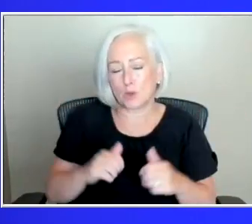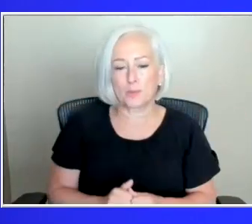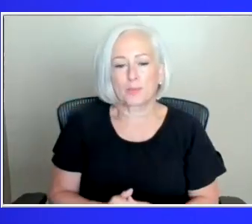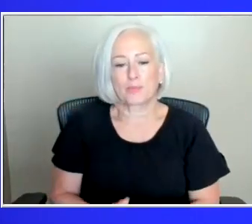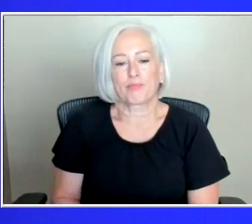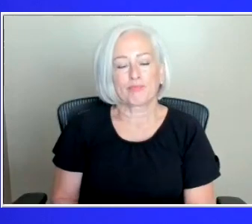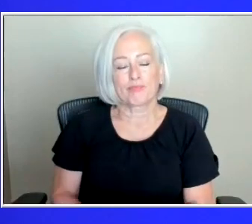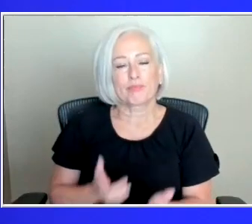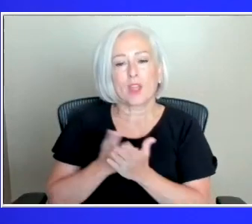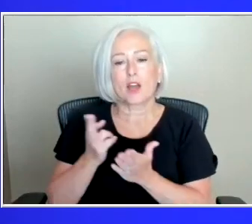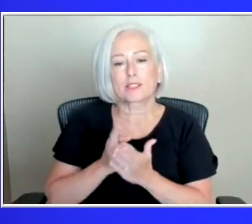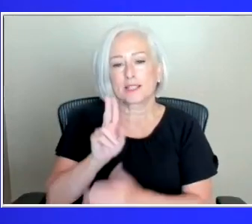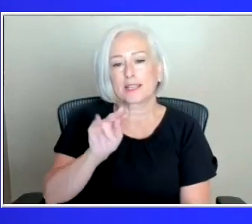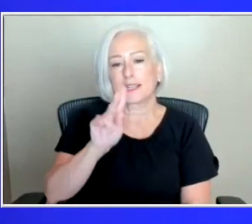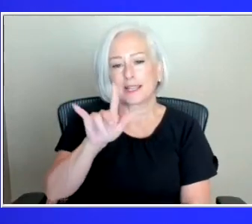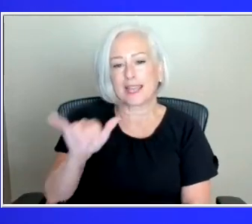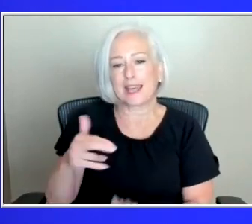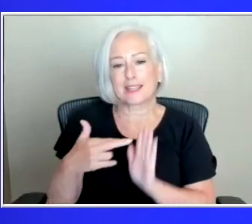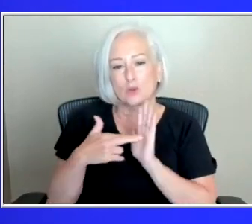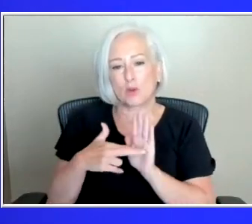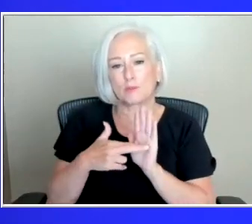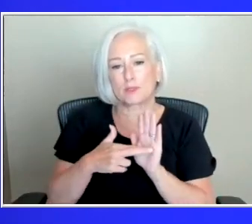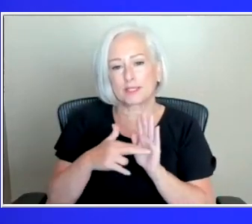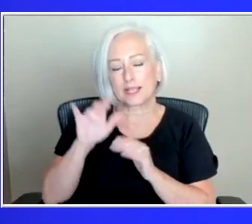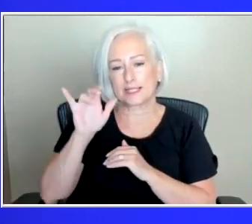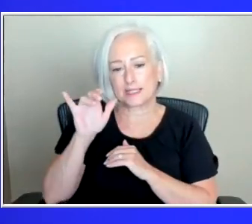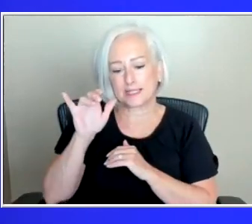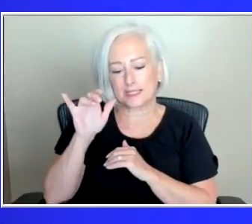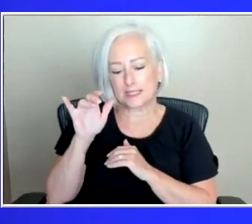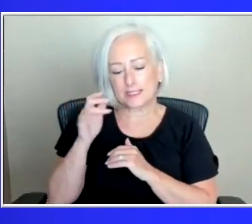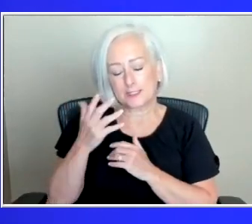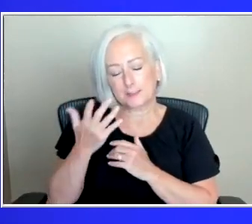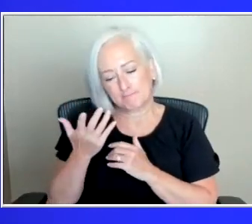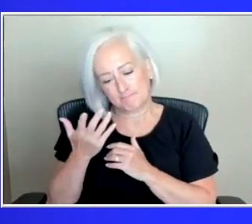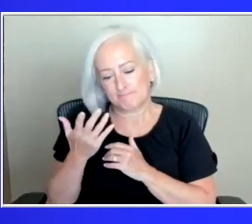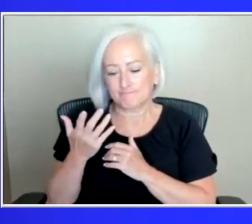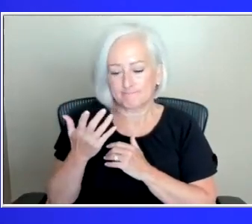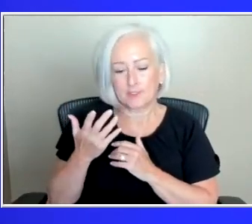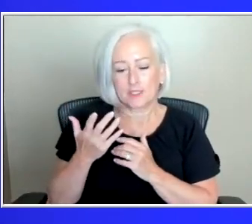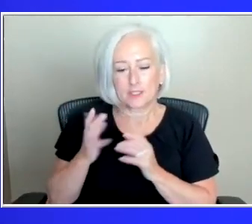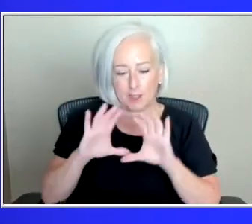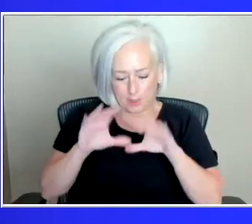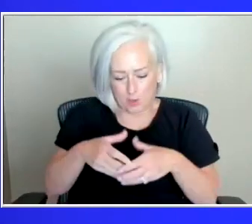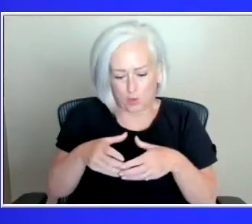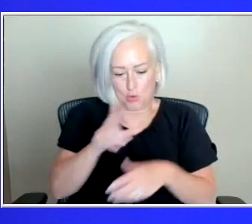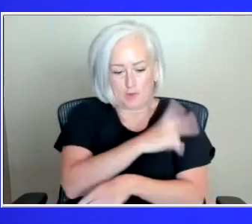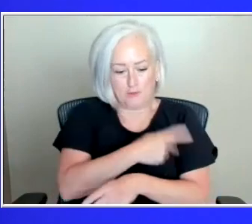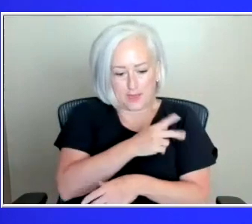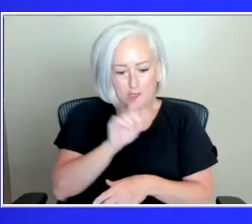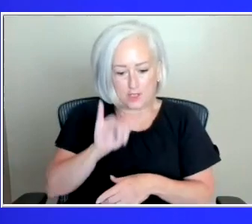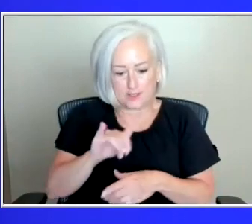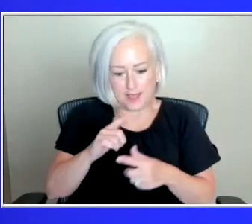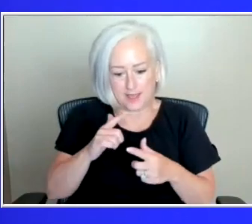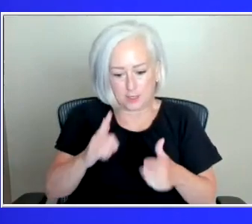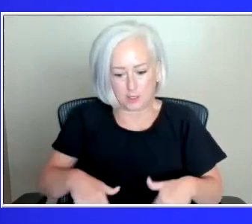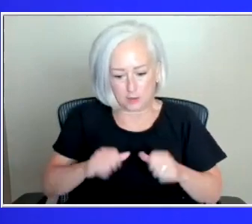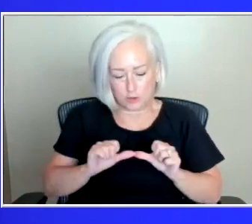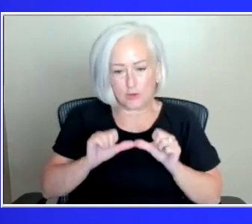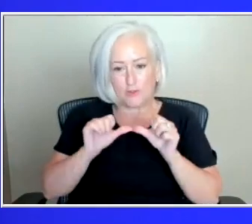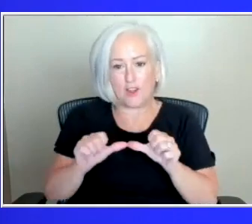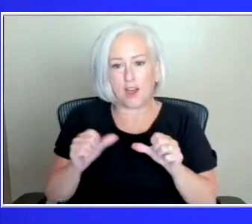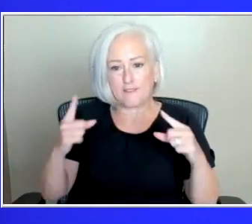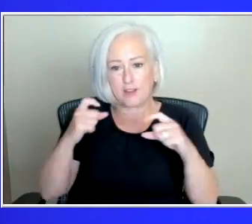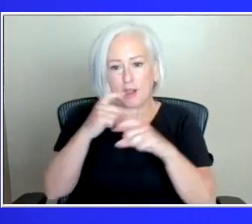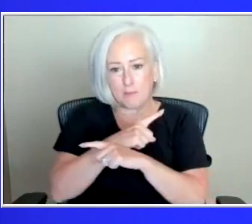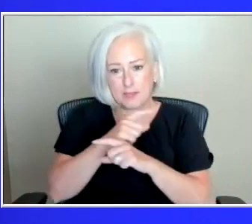Honestly, Kaylee represents, that is still in that initial wave of patients who are surviving these complex operations as kids, getting